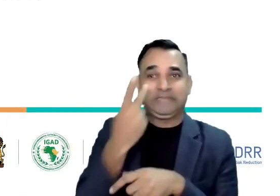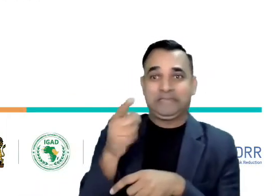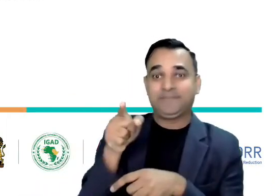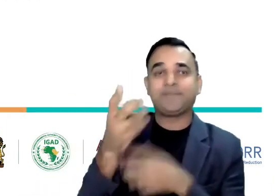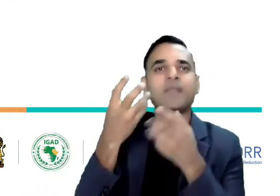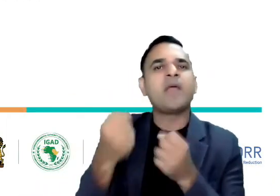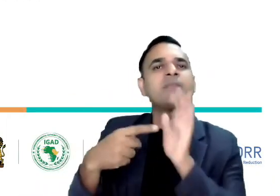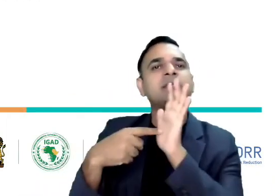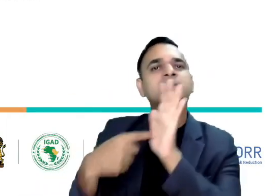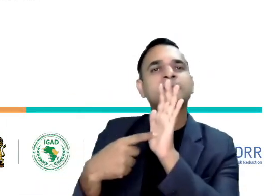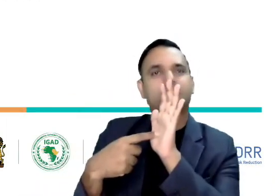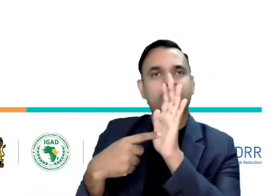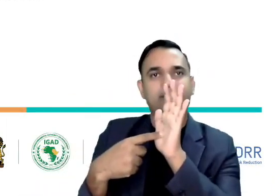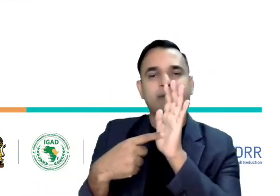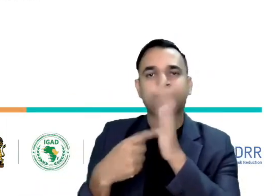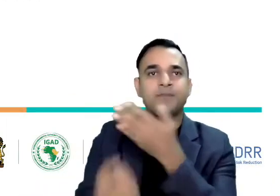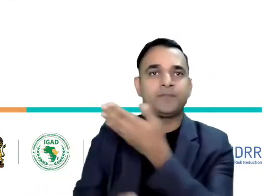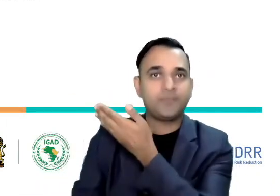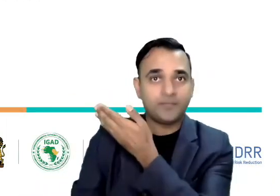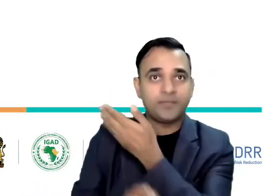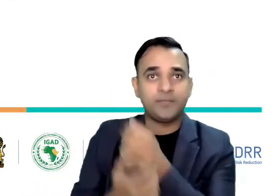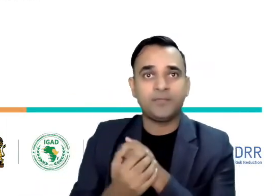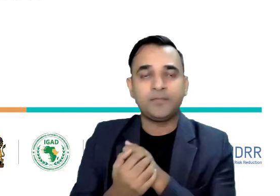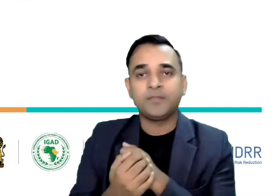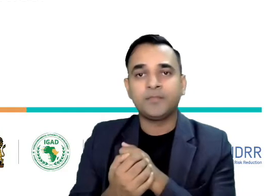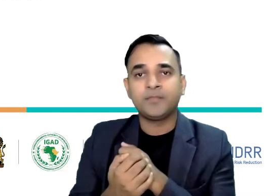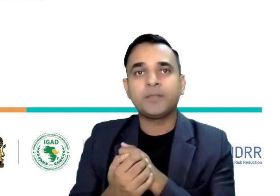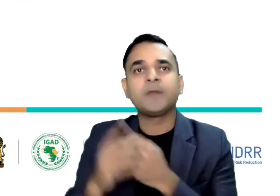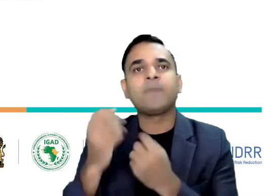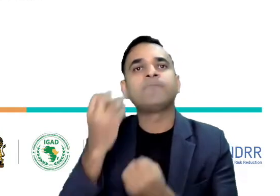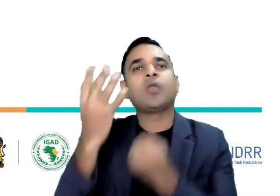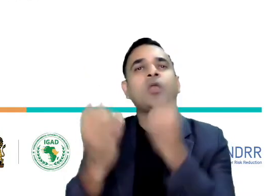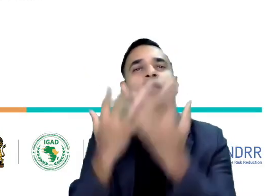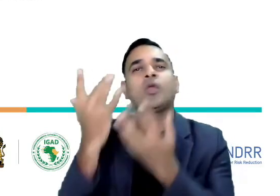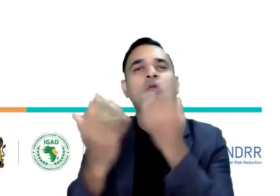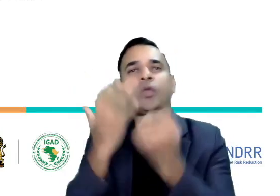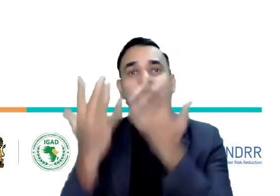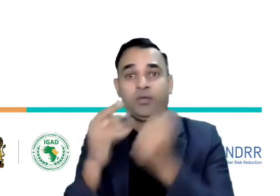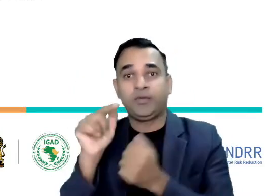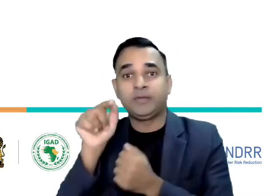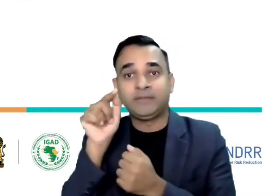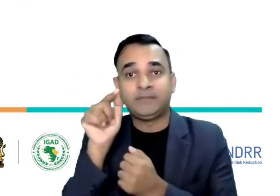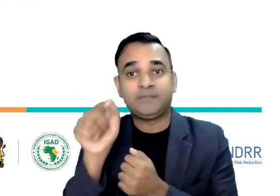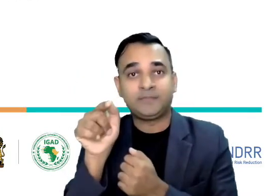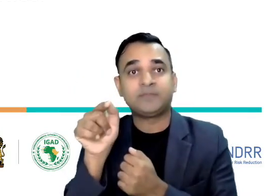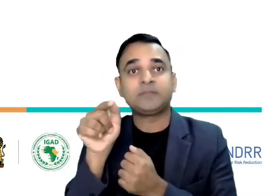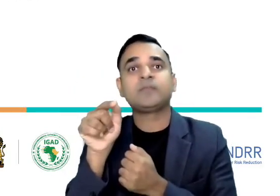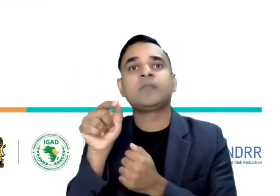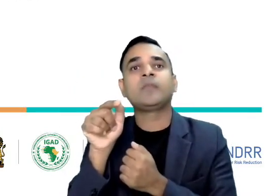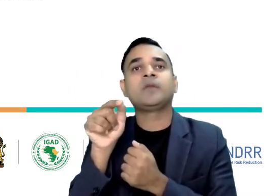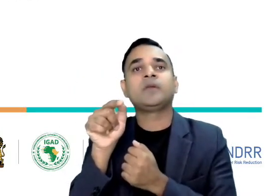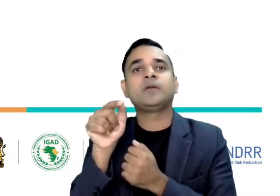So in terms of role of member state directs, AUC and others, for member state direct, they need